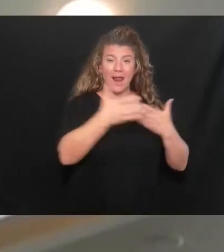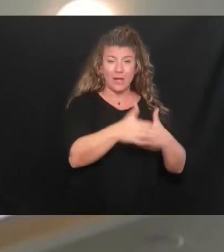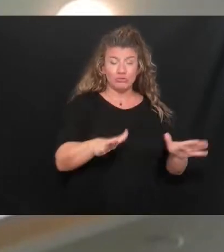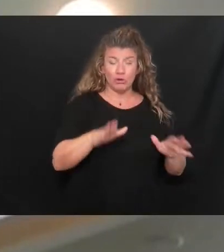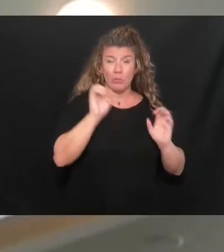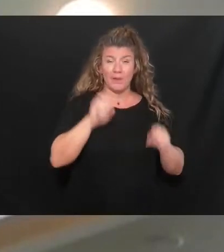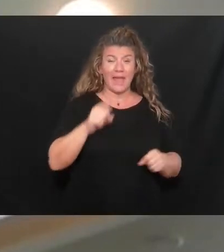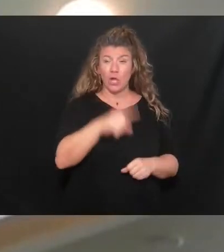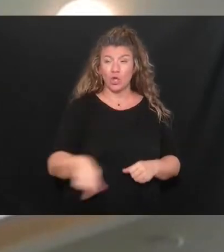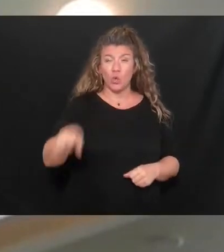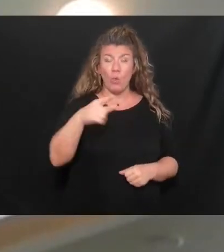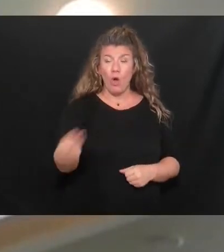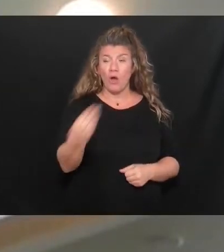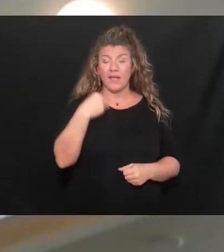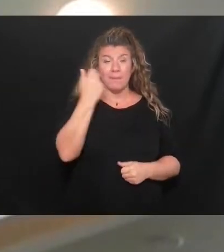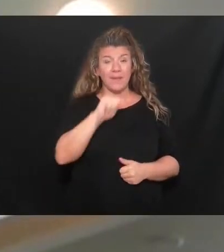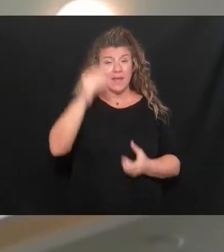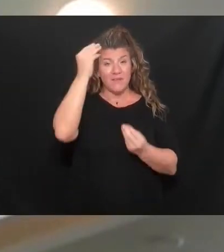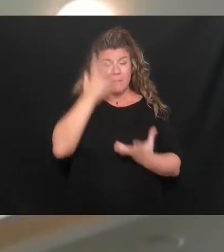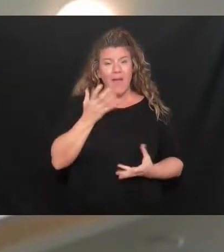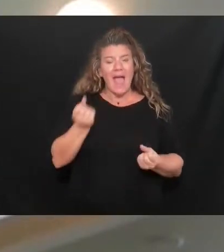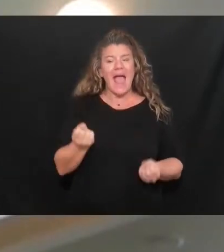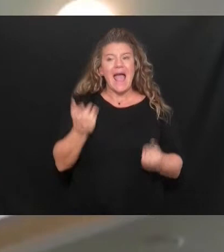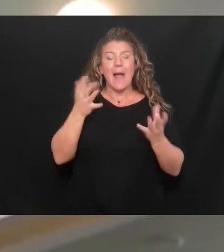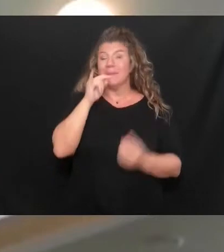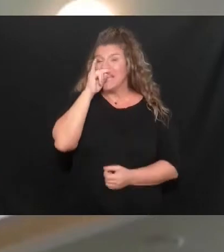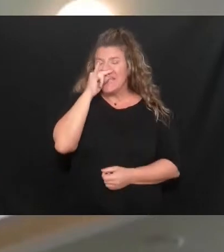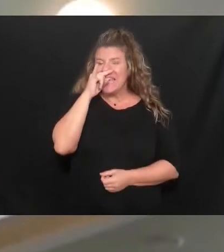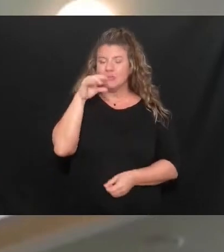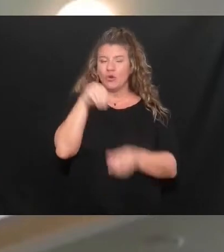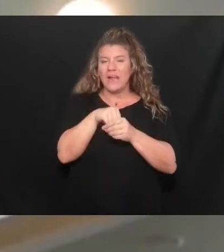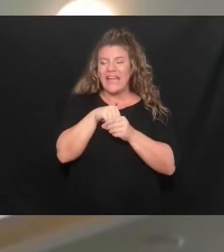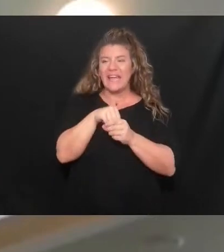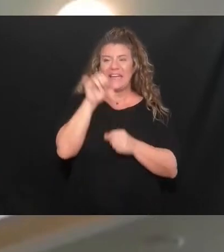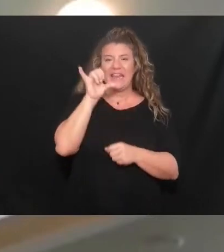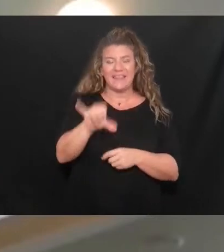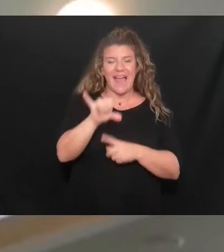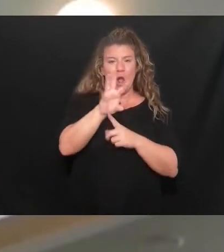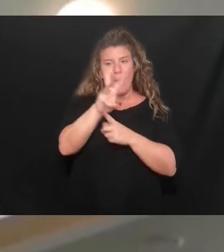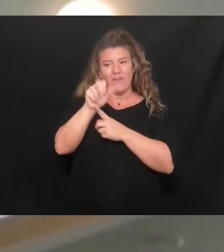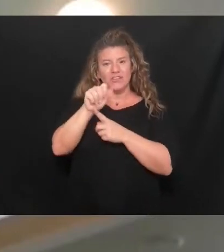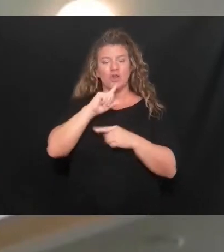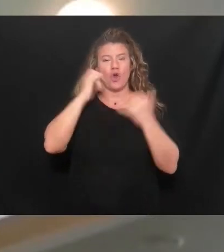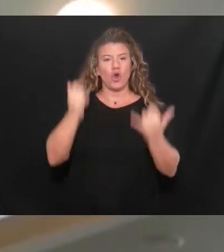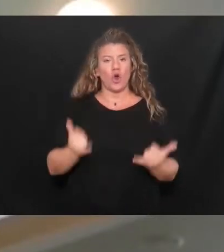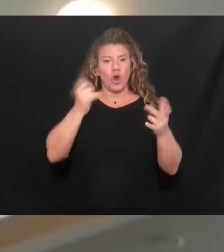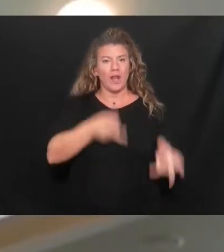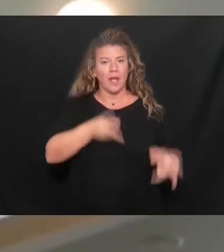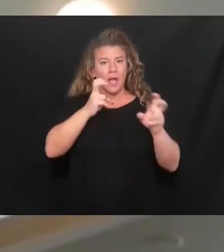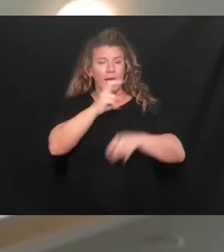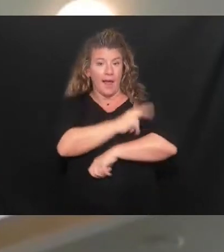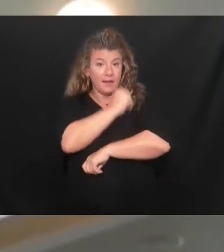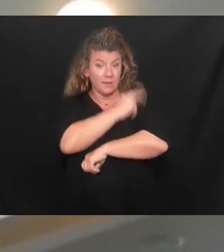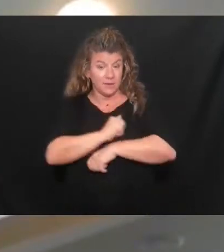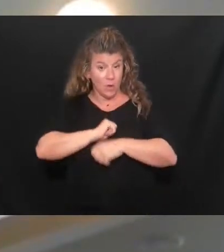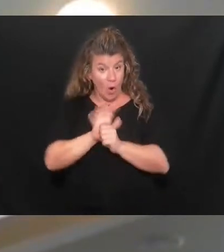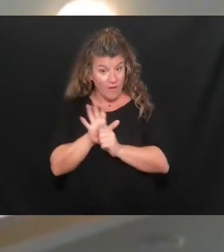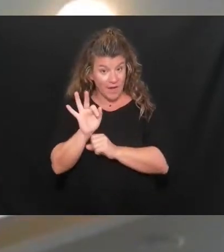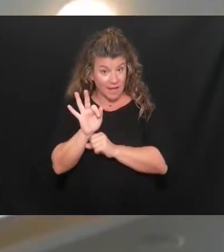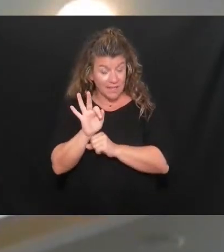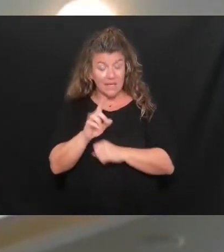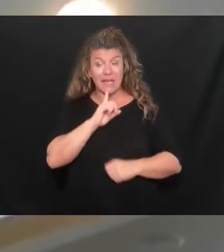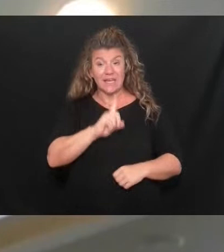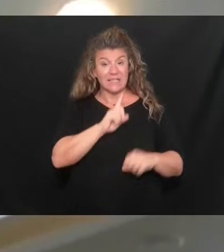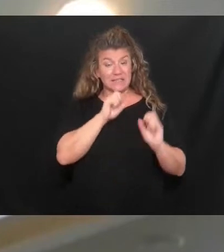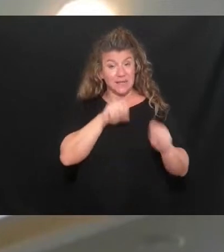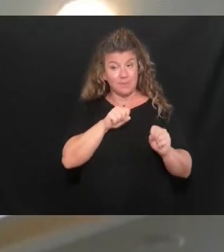provide information about how many juveniles are among the West Virginians currently hospitalized from COVID-19? And is it possible that